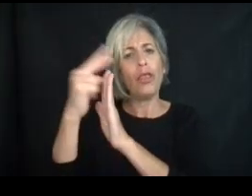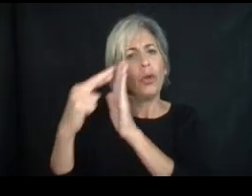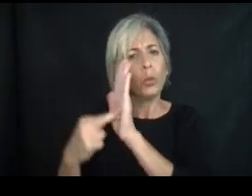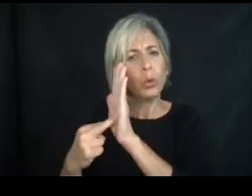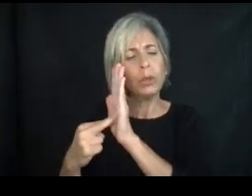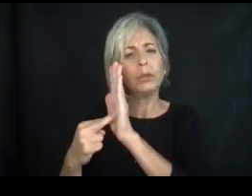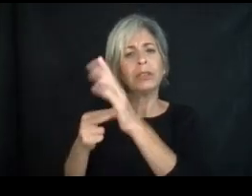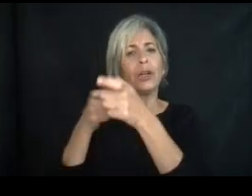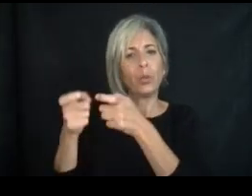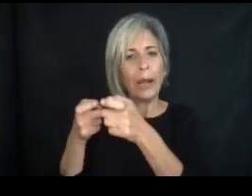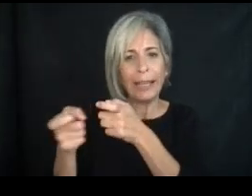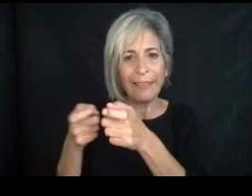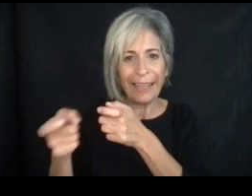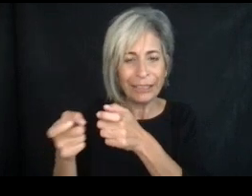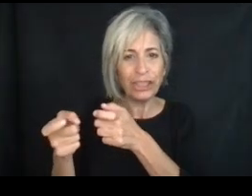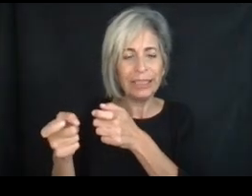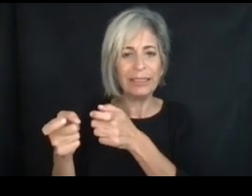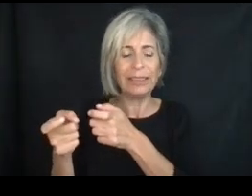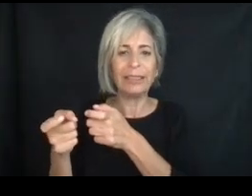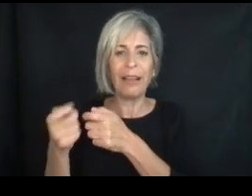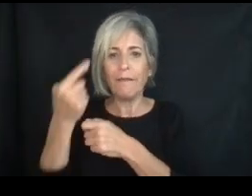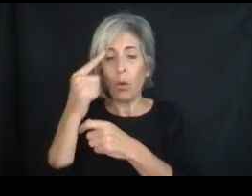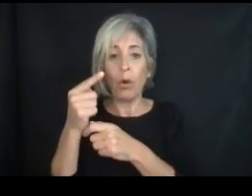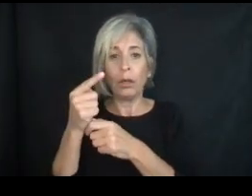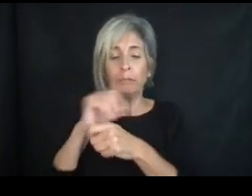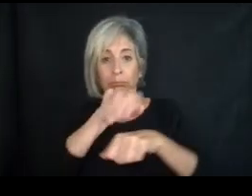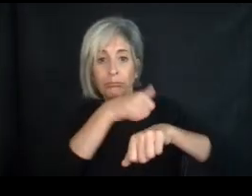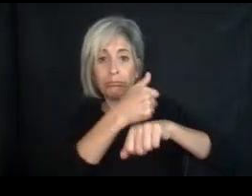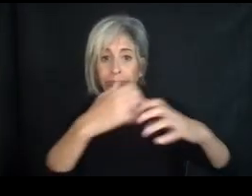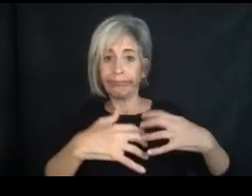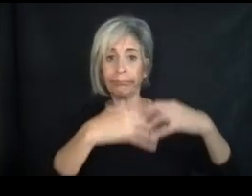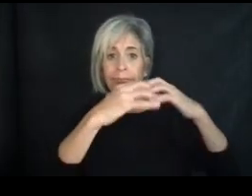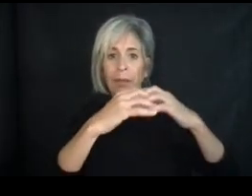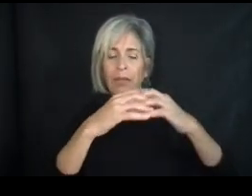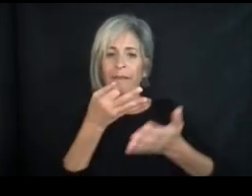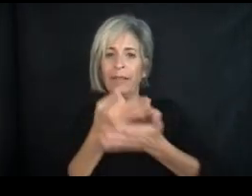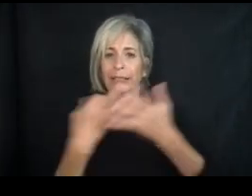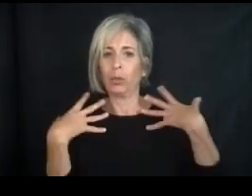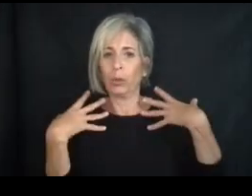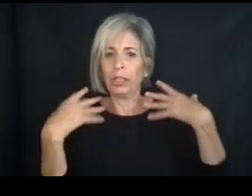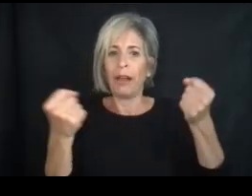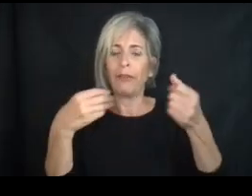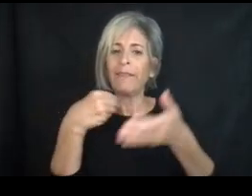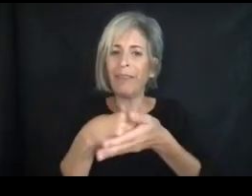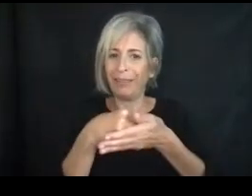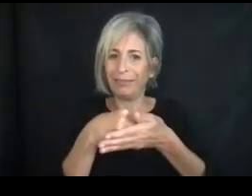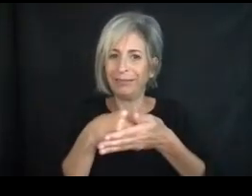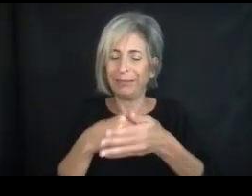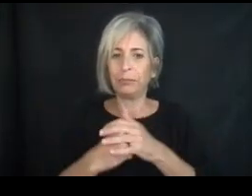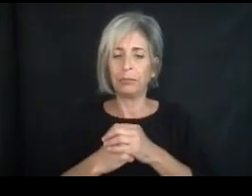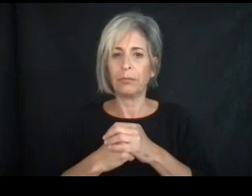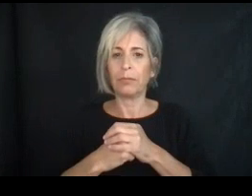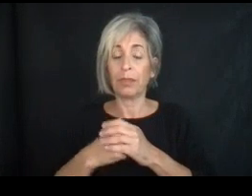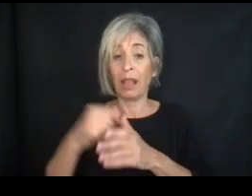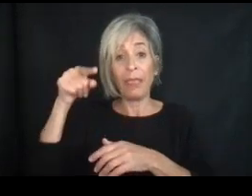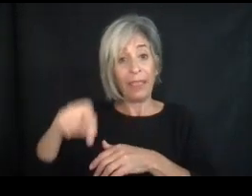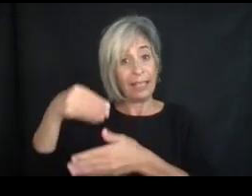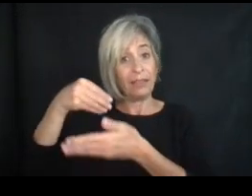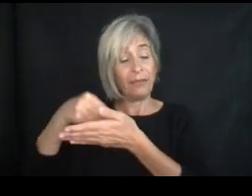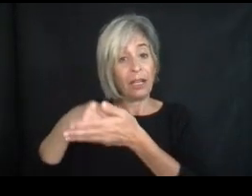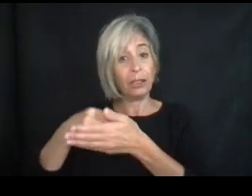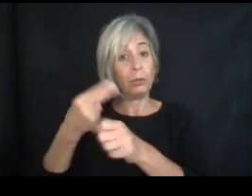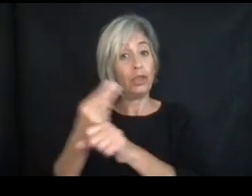and regulations for implementing the fiscal recovery funds. Now, these funds can be